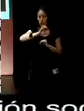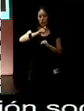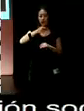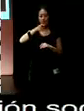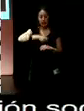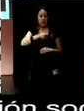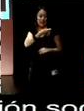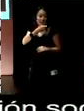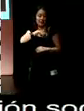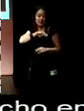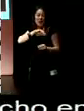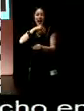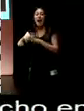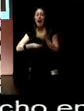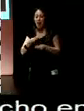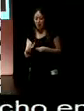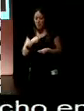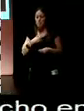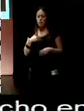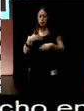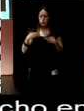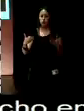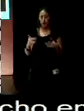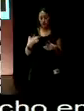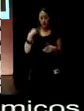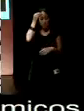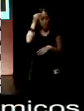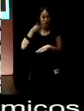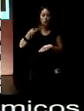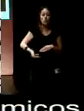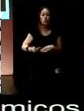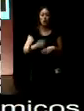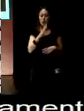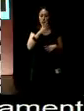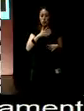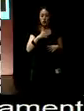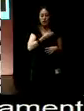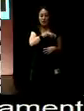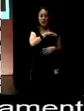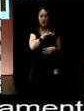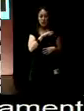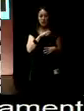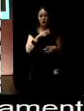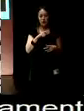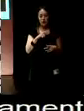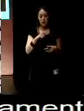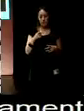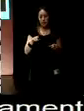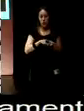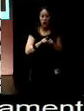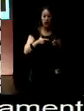the role of the Spanish government is very important because through the